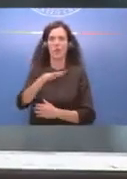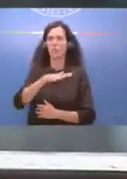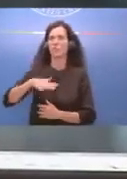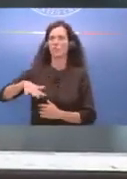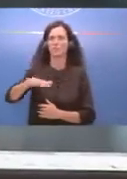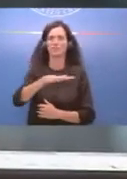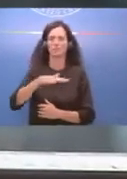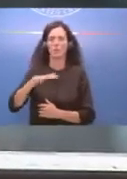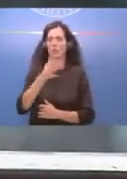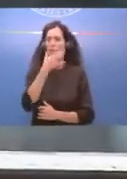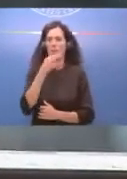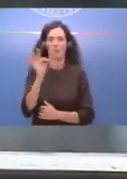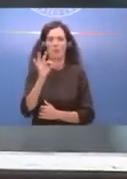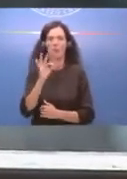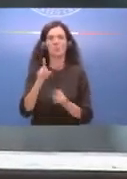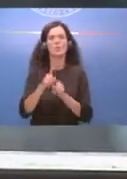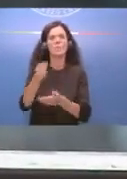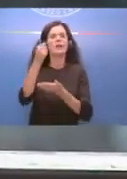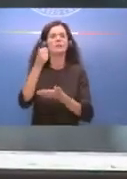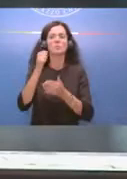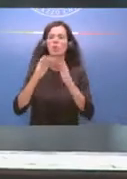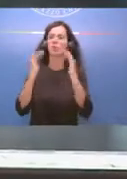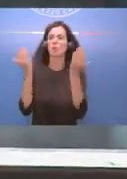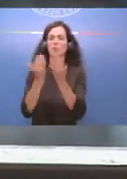playing in